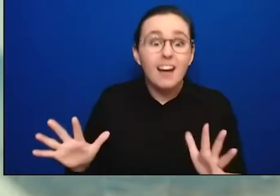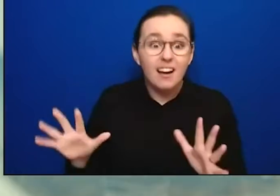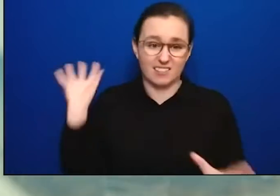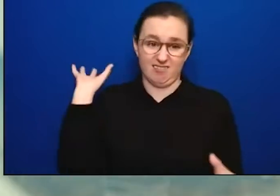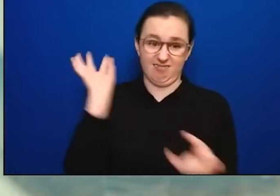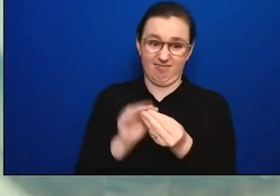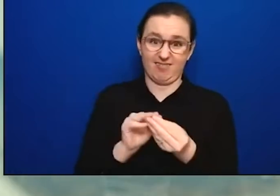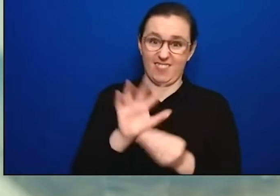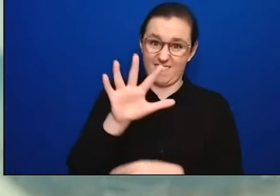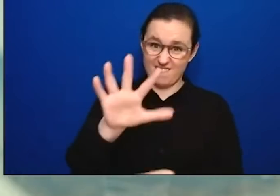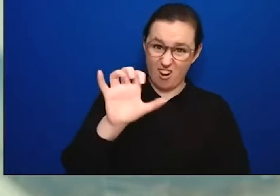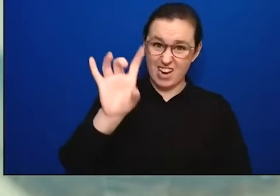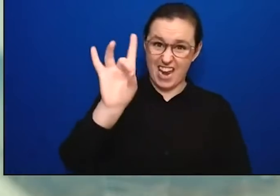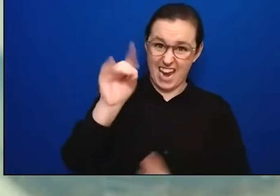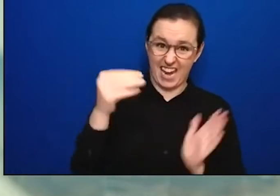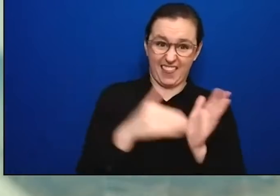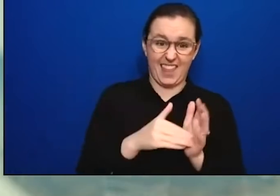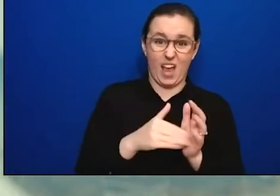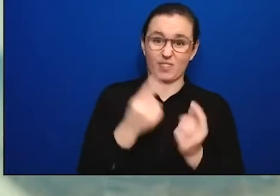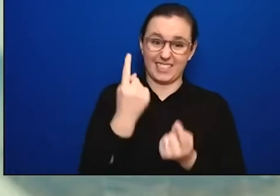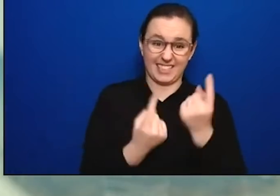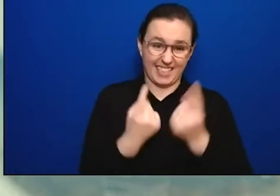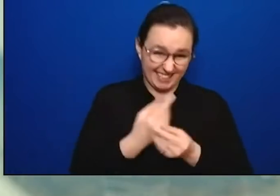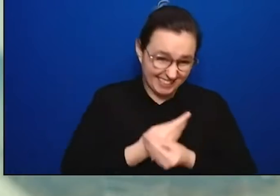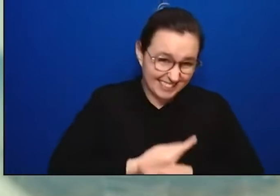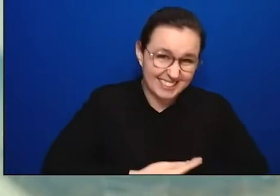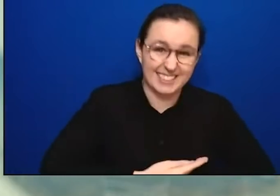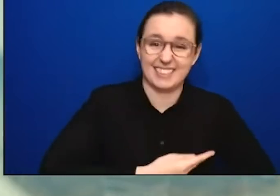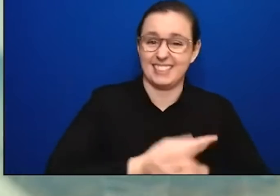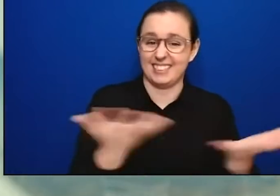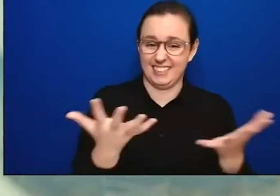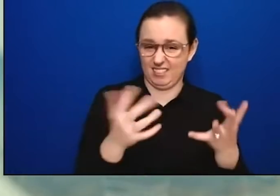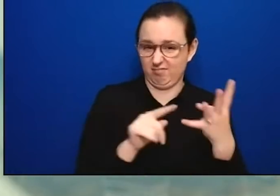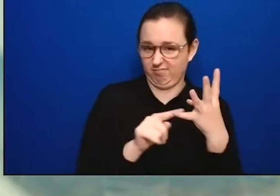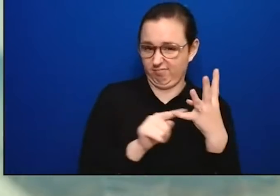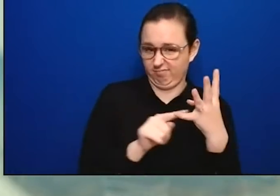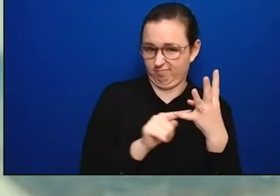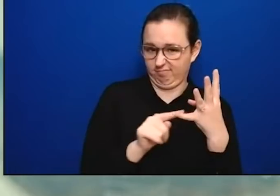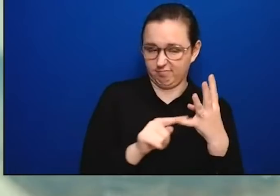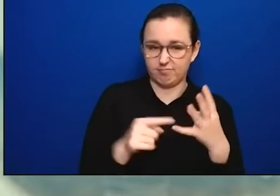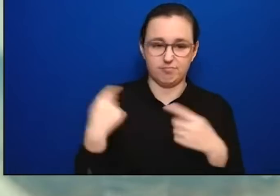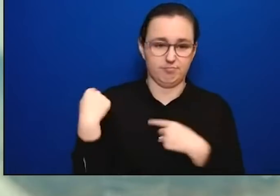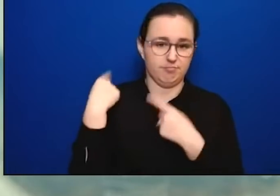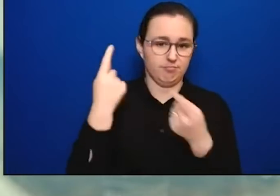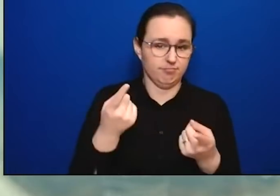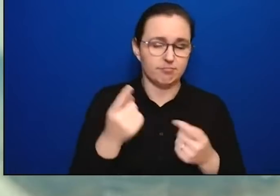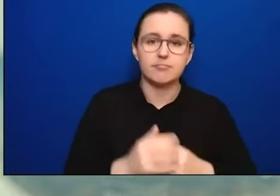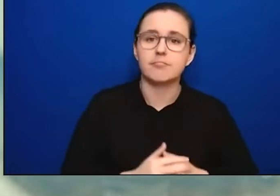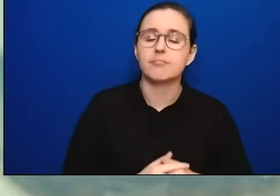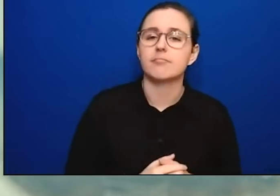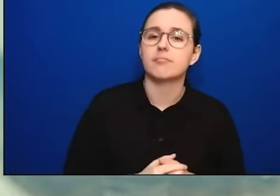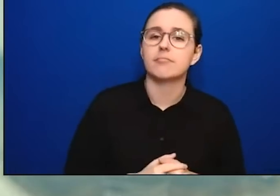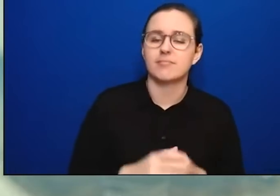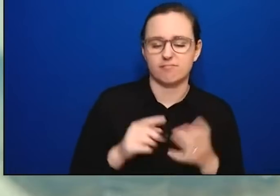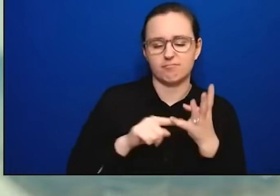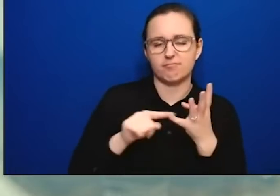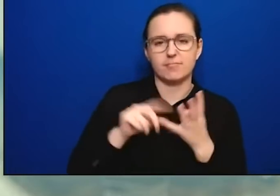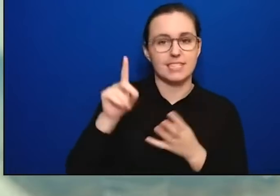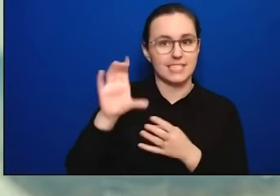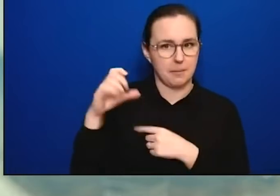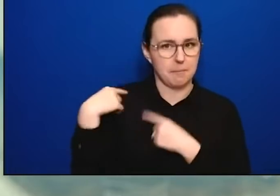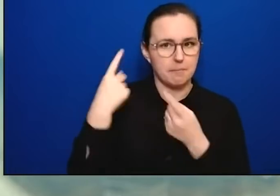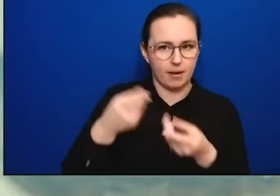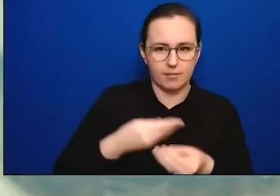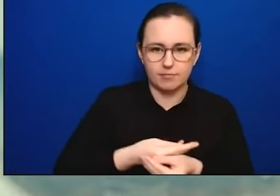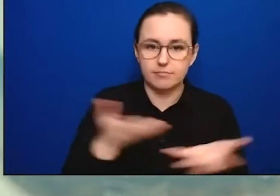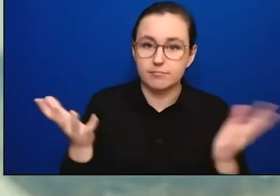that's over 580,000 tests provided directly to long-term care facilities since late December. And these tests are in addition to tests available